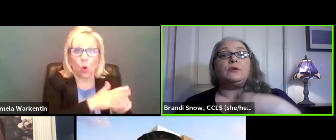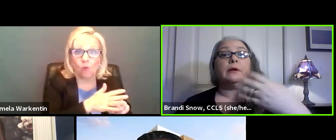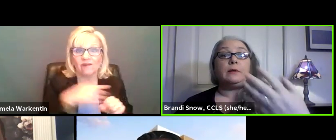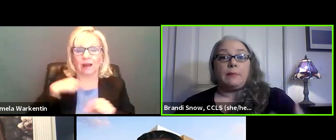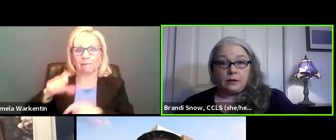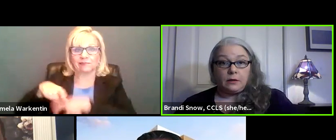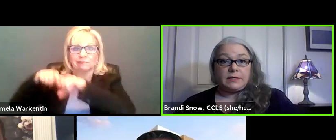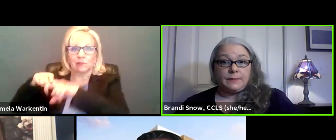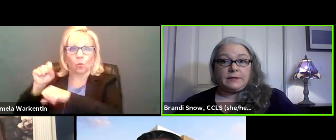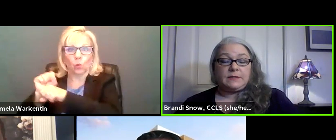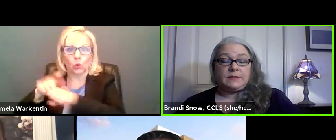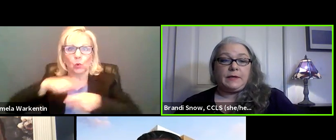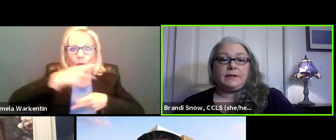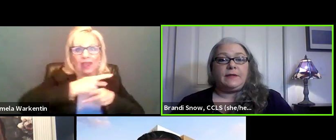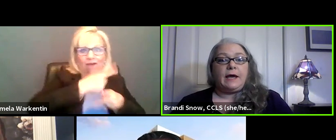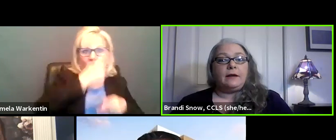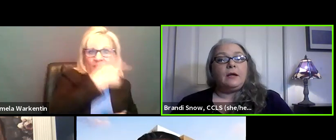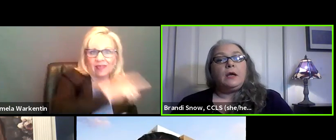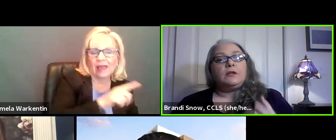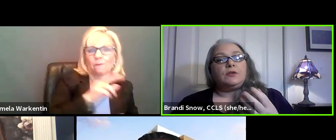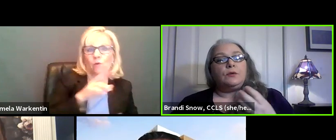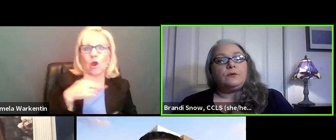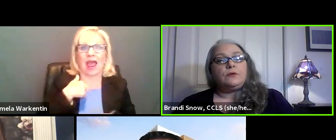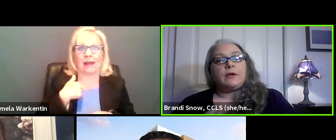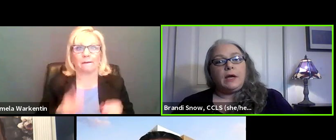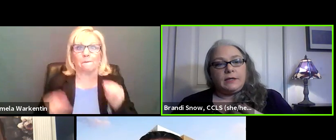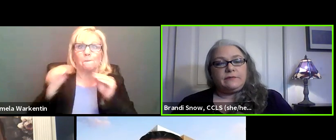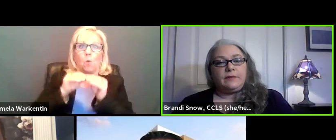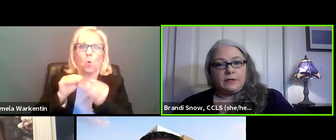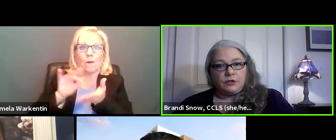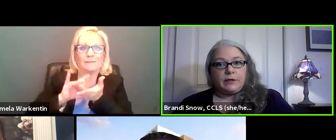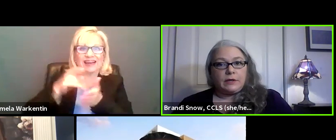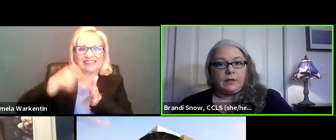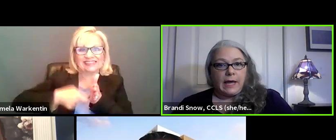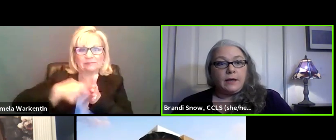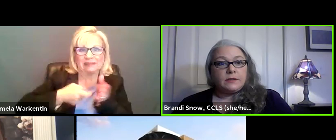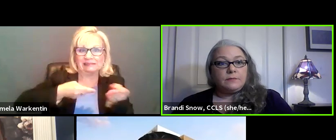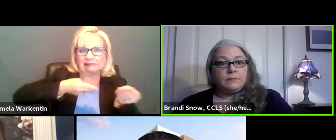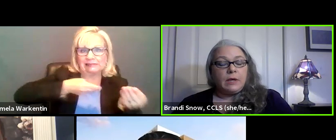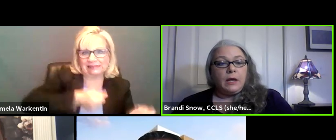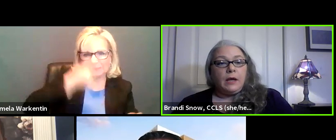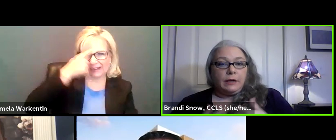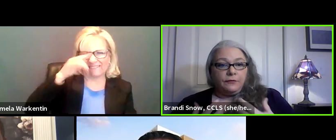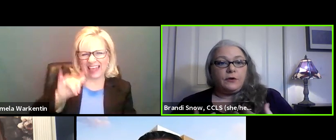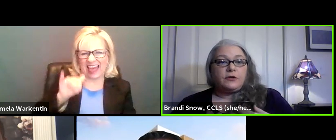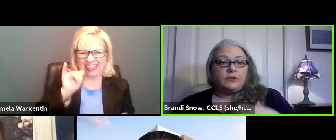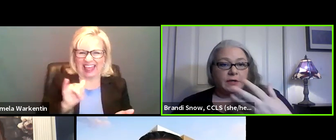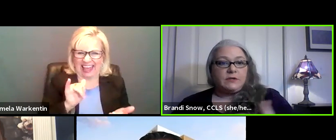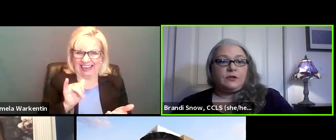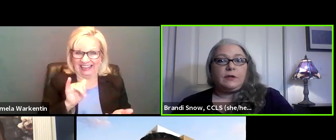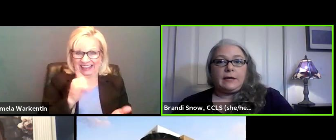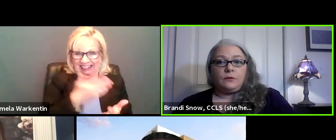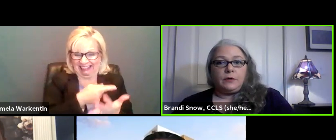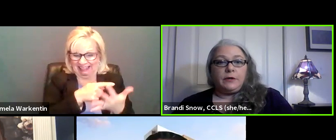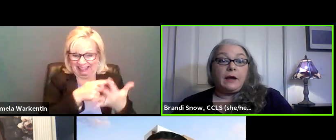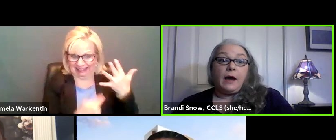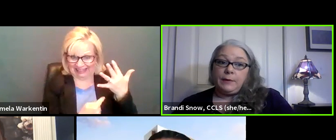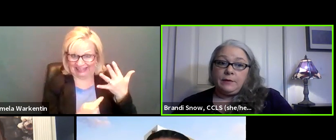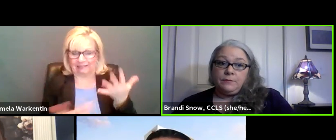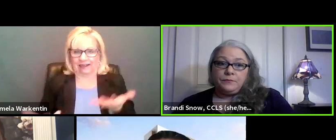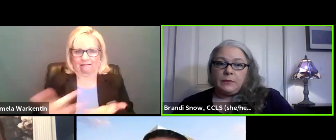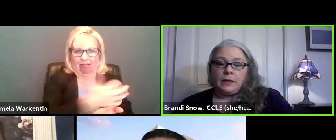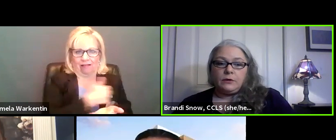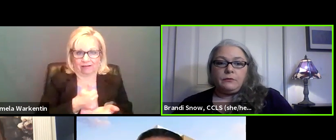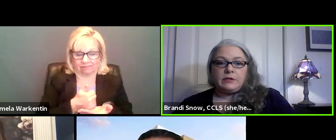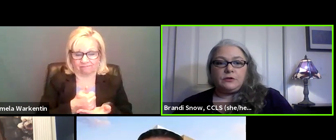have extraordinary medical expenses because of that. So those are the kinds of things you're going to collect. And first you'll give it to your landlord, a